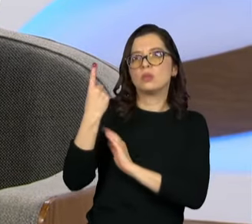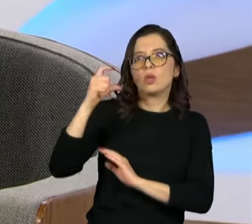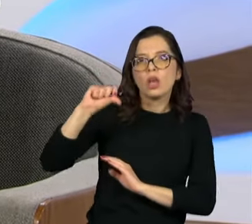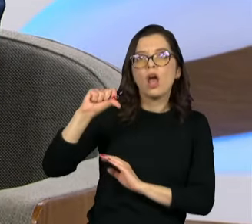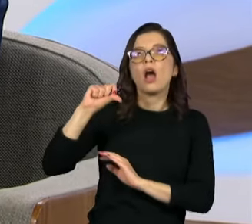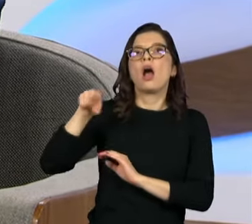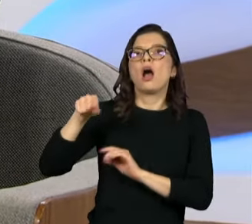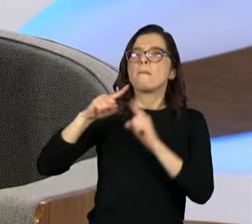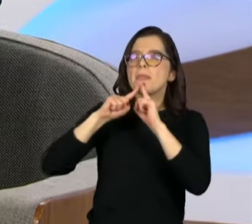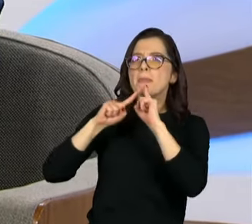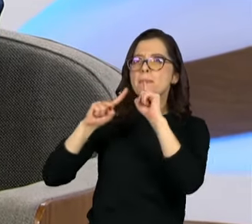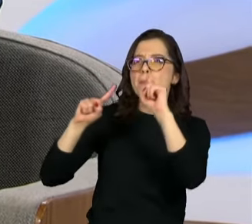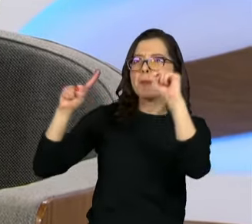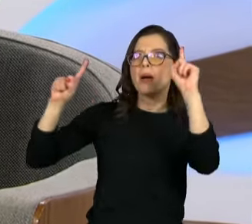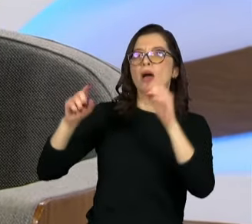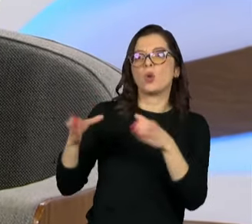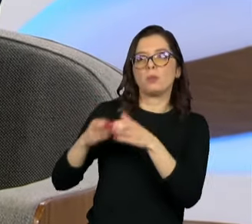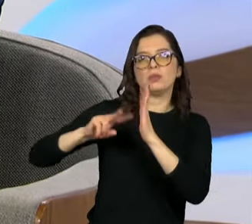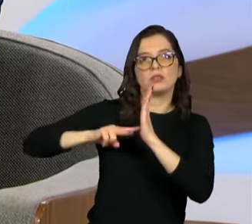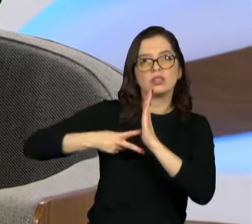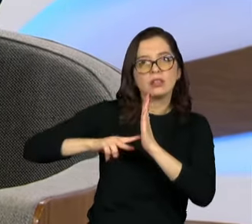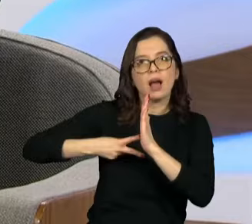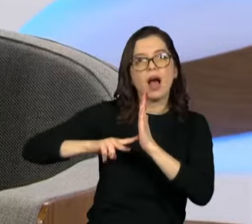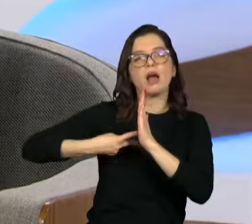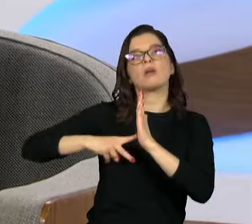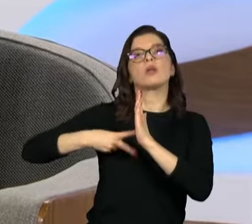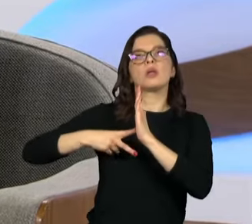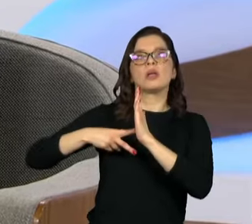And they were demanding, as labor unions do,